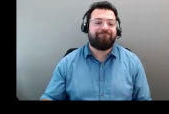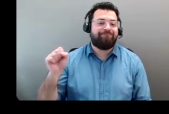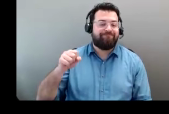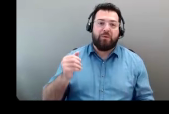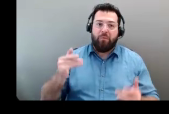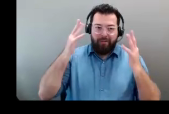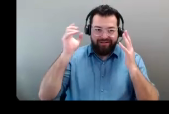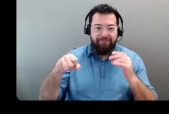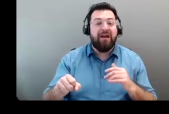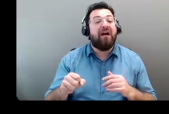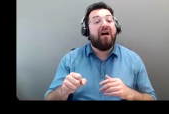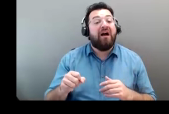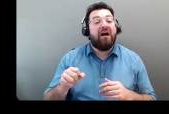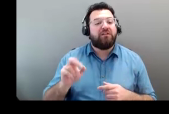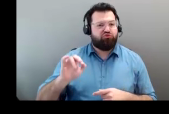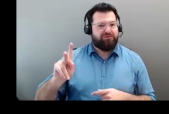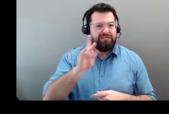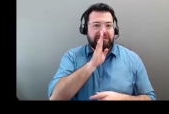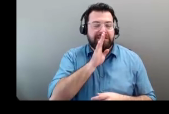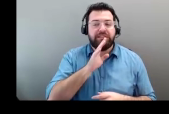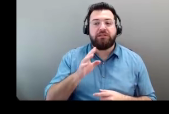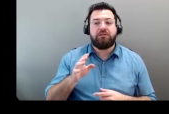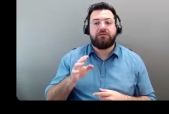about my experience with that.